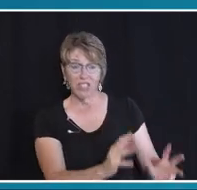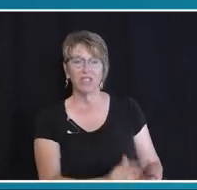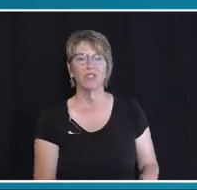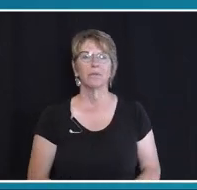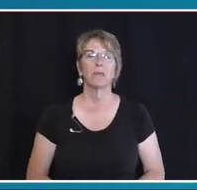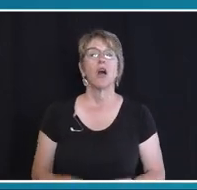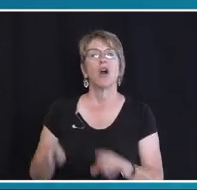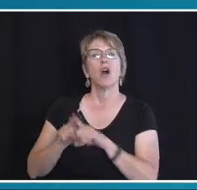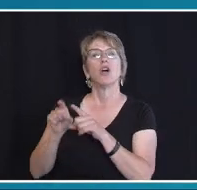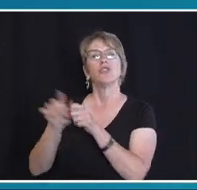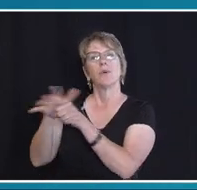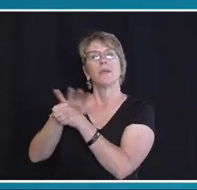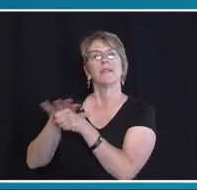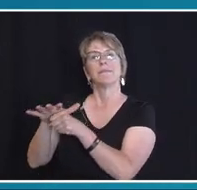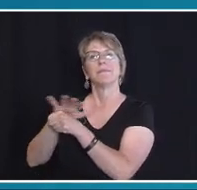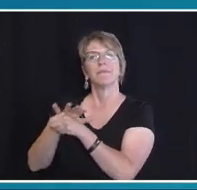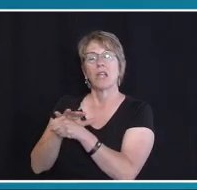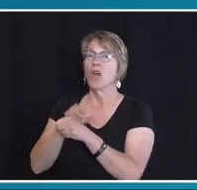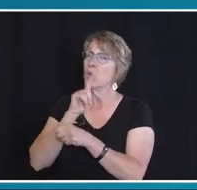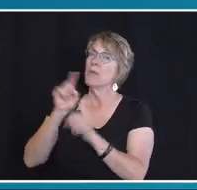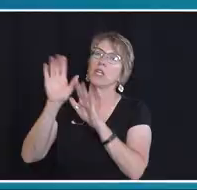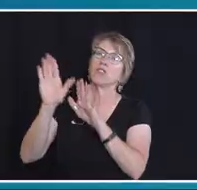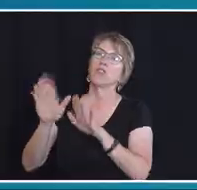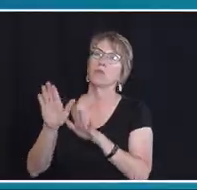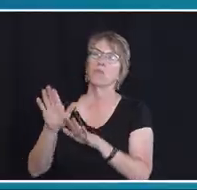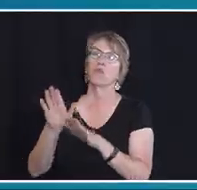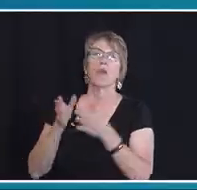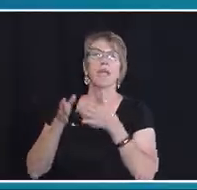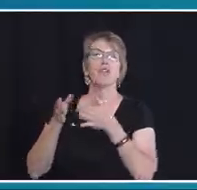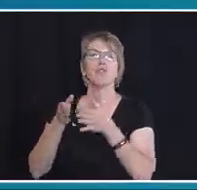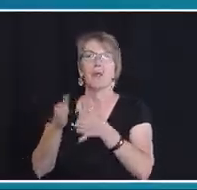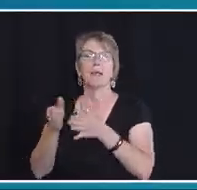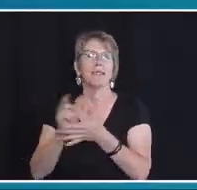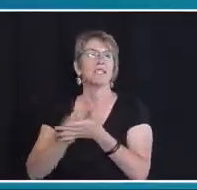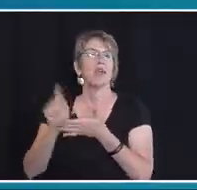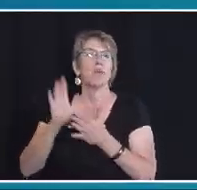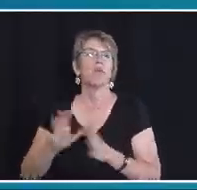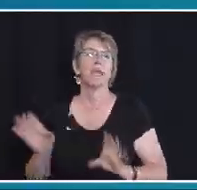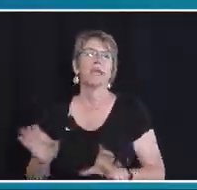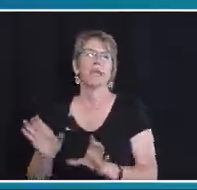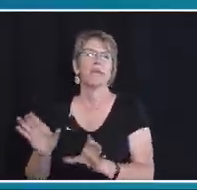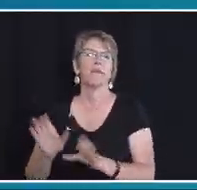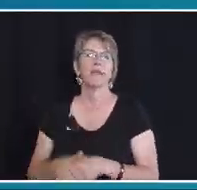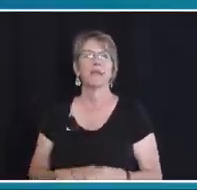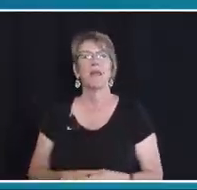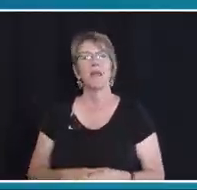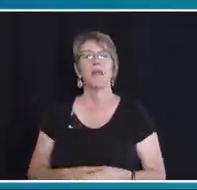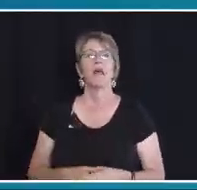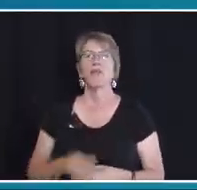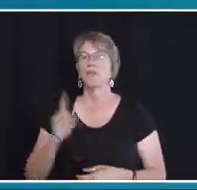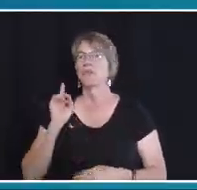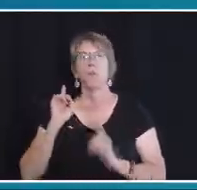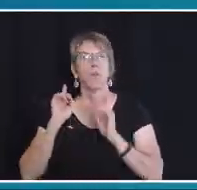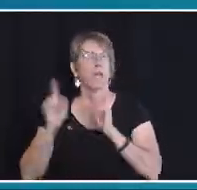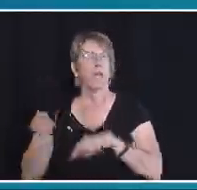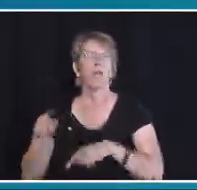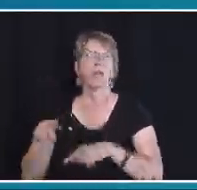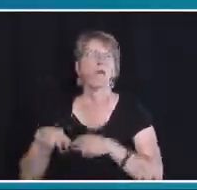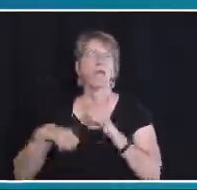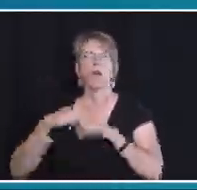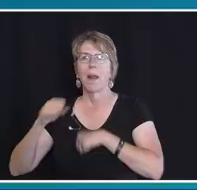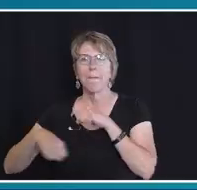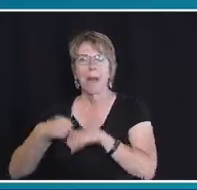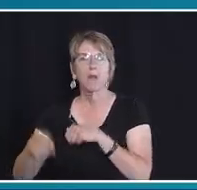around our house too. We've got some really great trails, and it's just one of our weekend things. We just go out for a bike ride, and we just